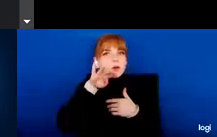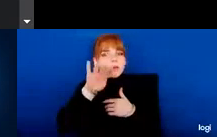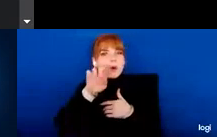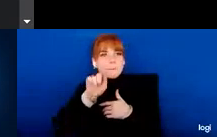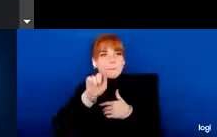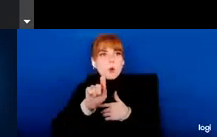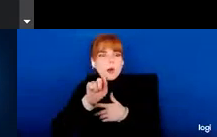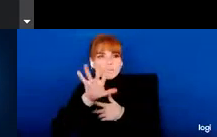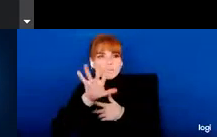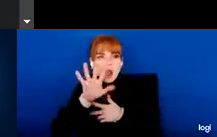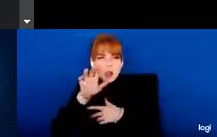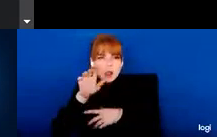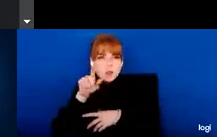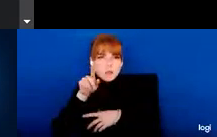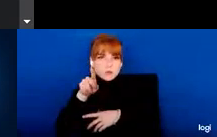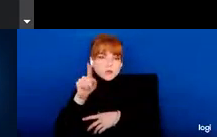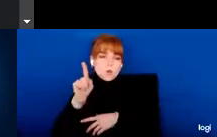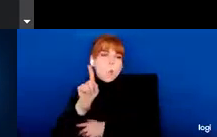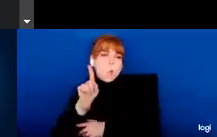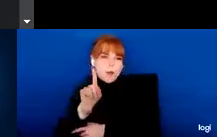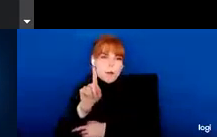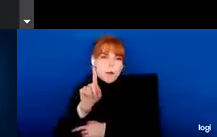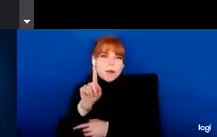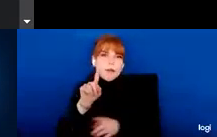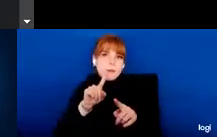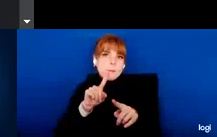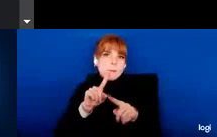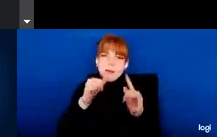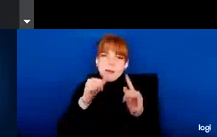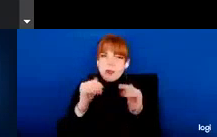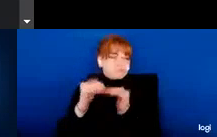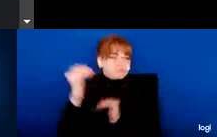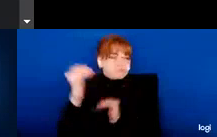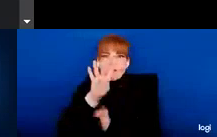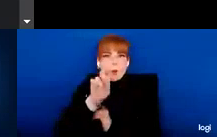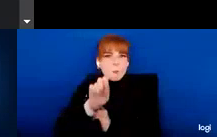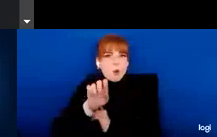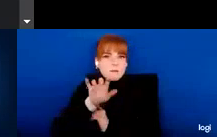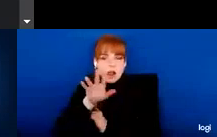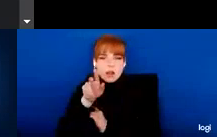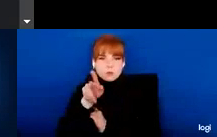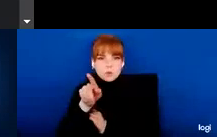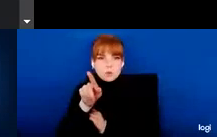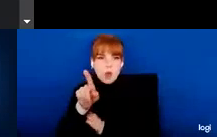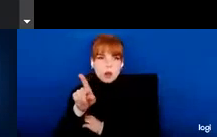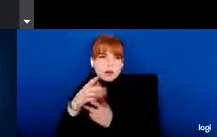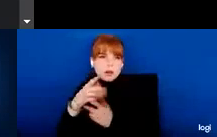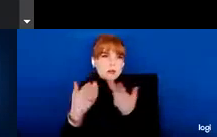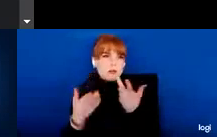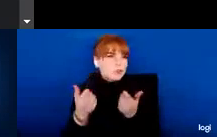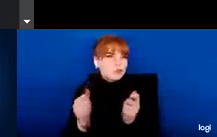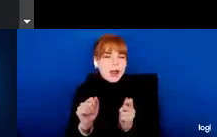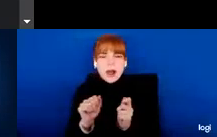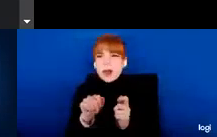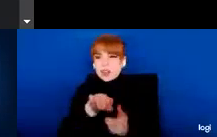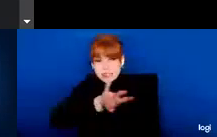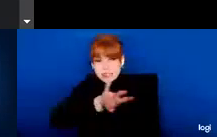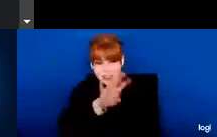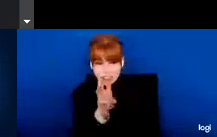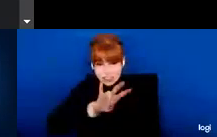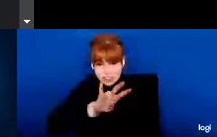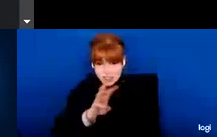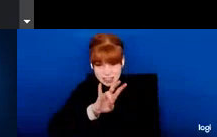I would recommend not going beyond 4.5 to 1. Probably just shoot right 767676. That color is probably the color you